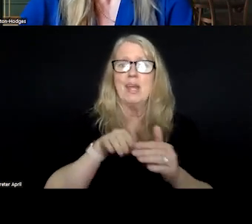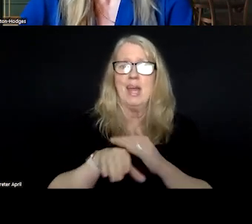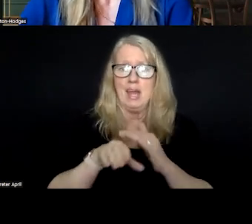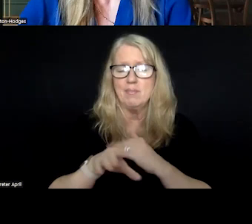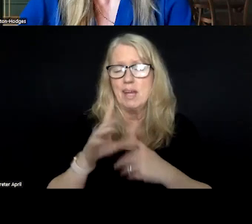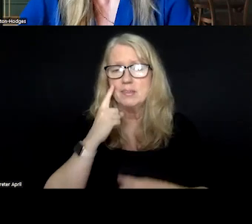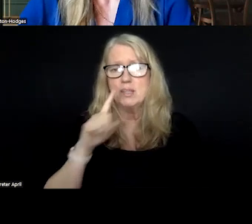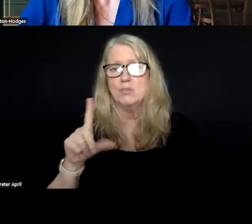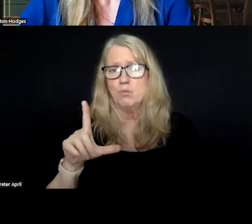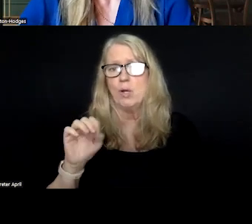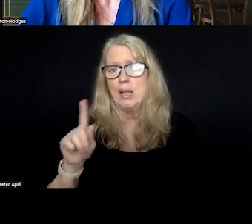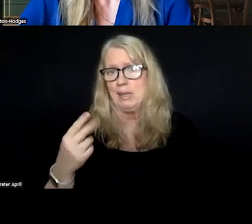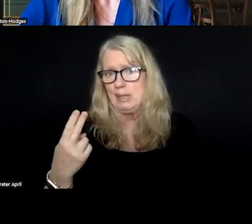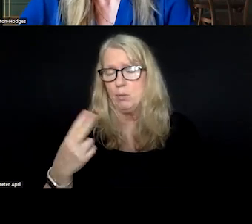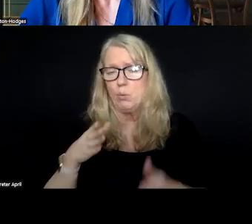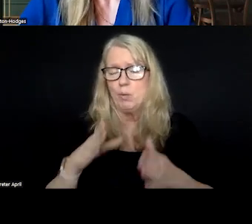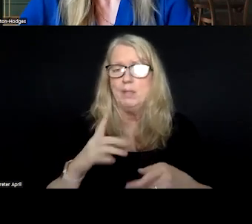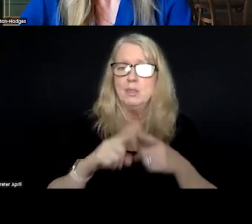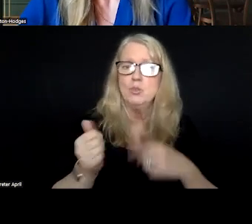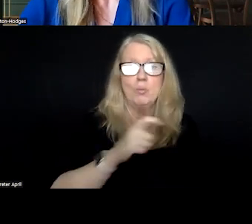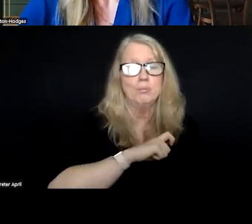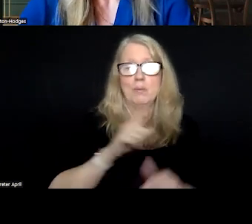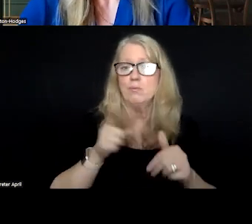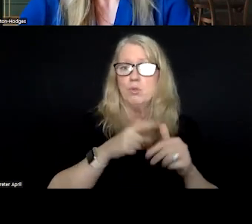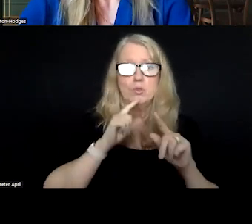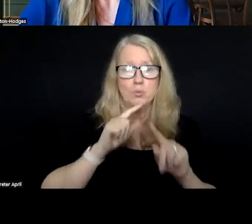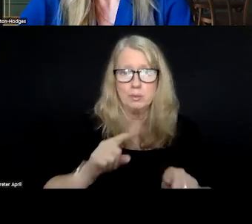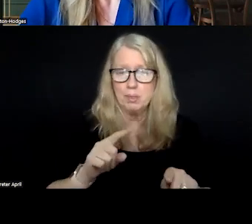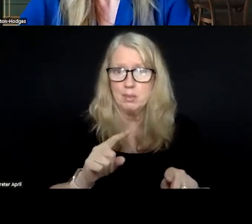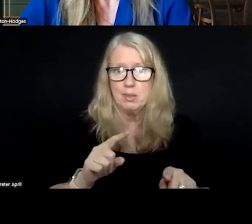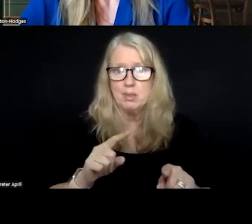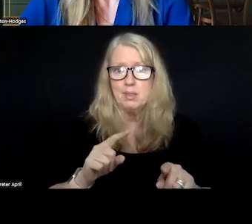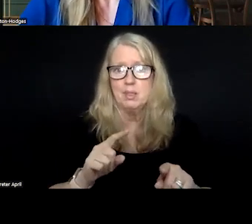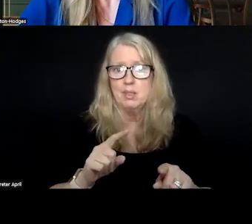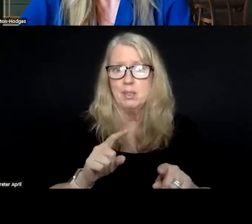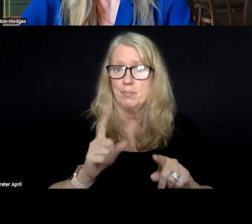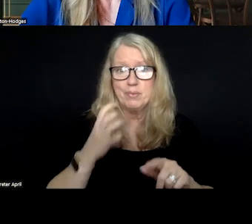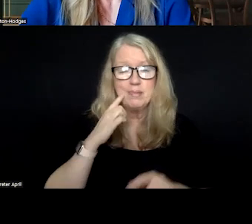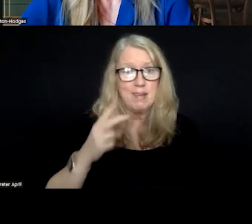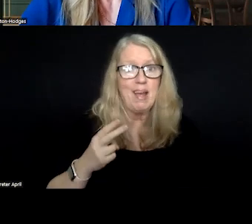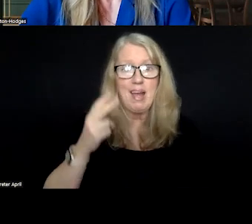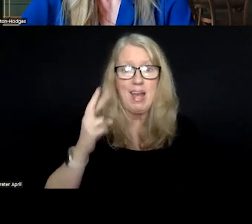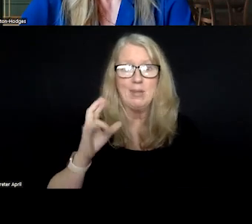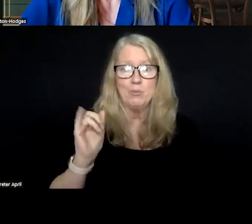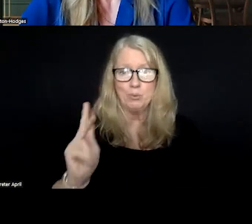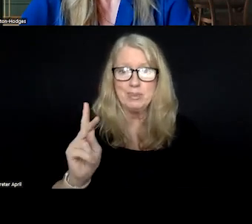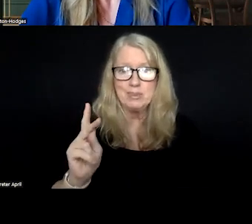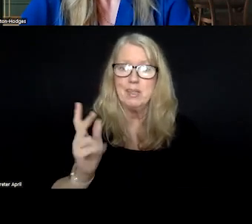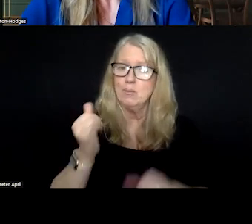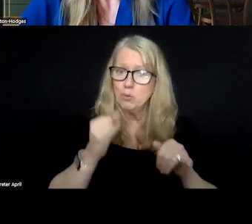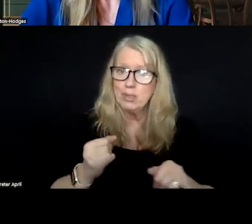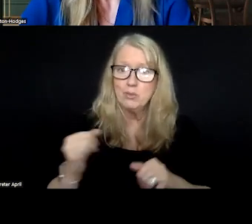means. And so law enforcement and first responders are also a high risk category of